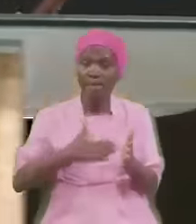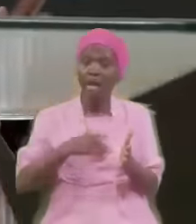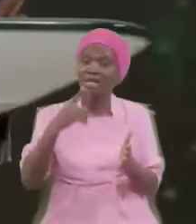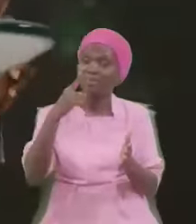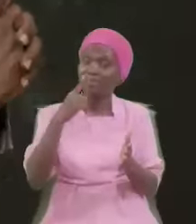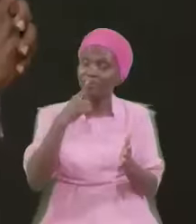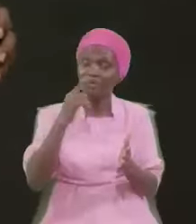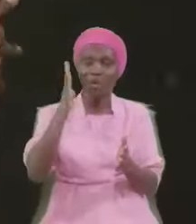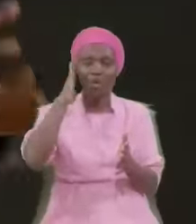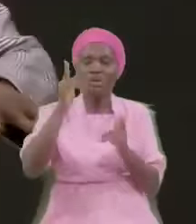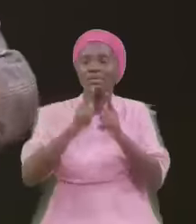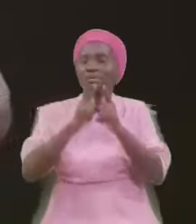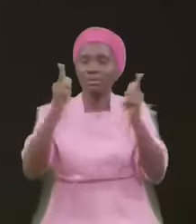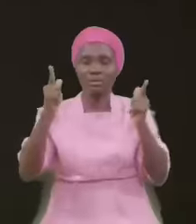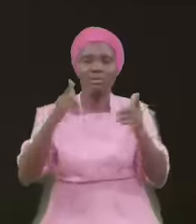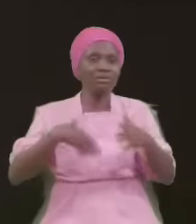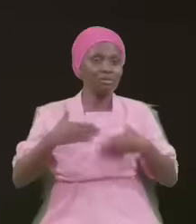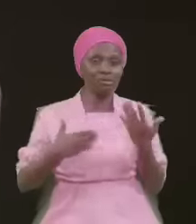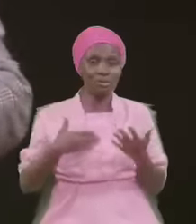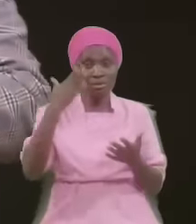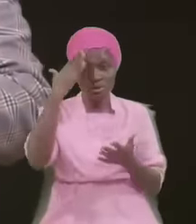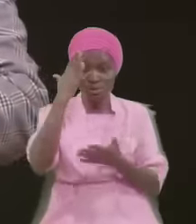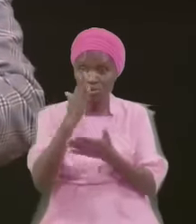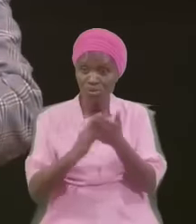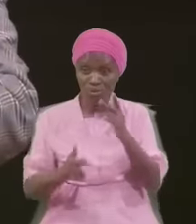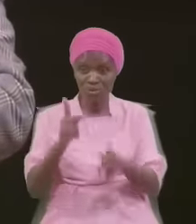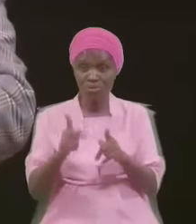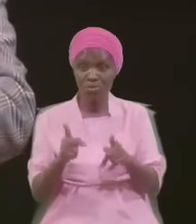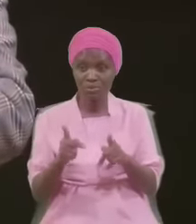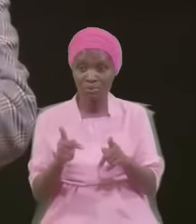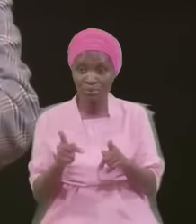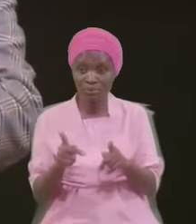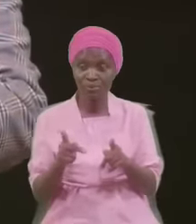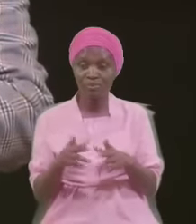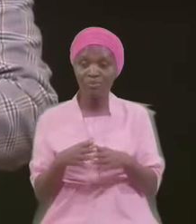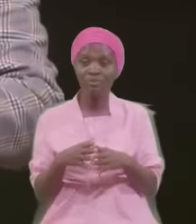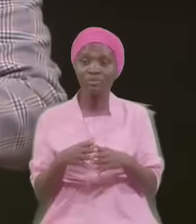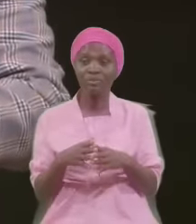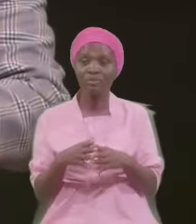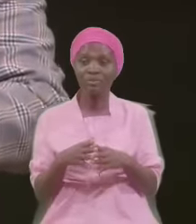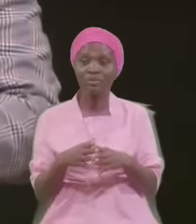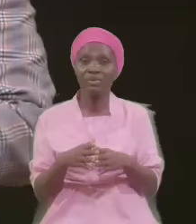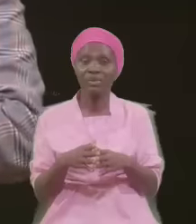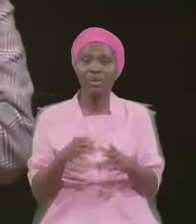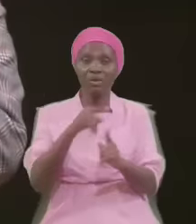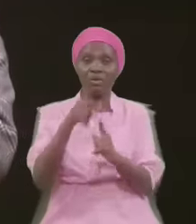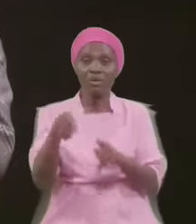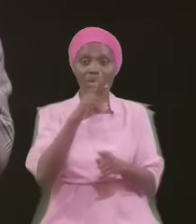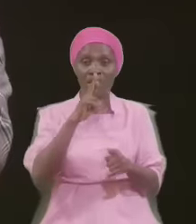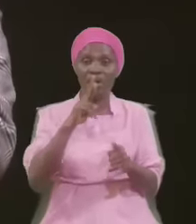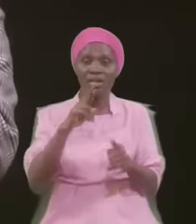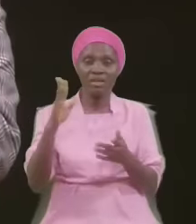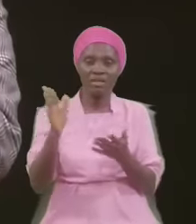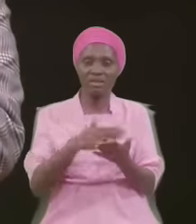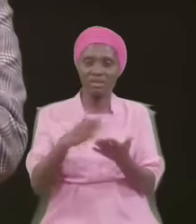greatly rejoice. You know, there are people that have two levels. Well, their mouth, they're singing. With their